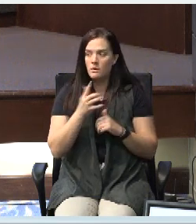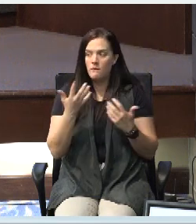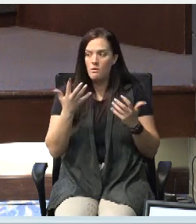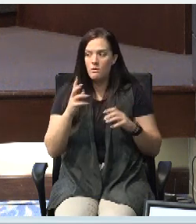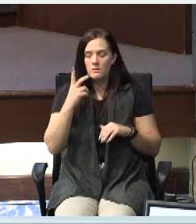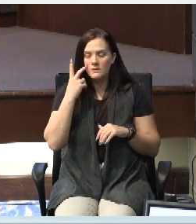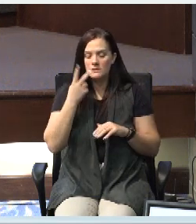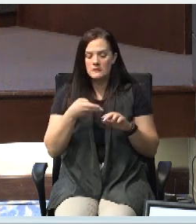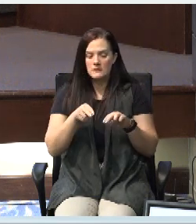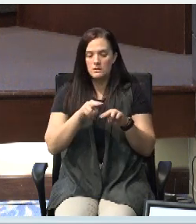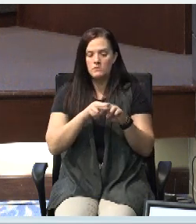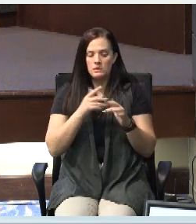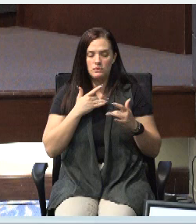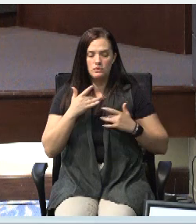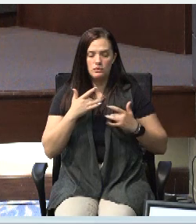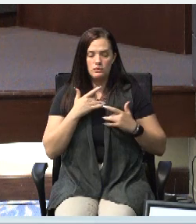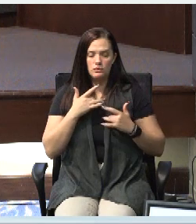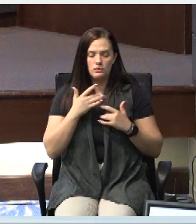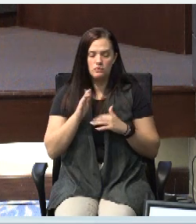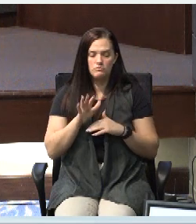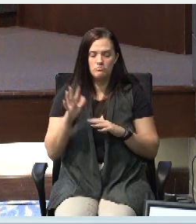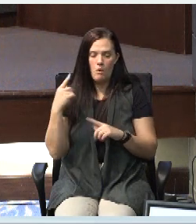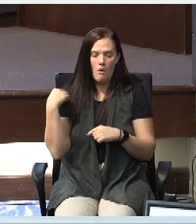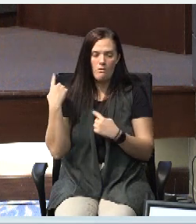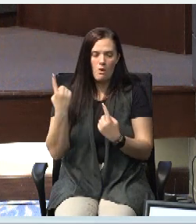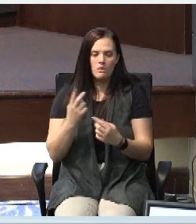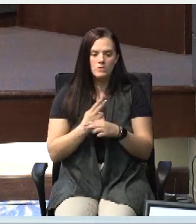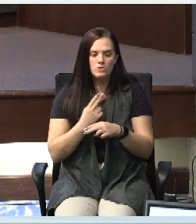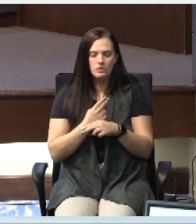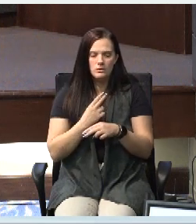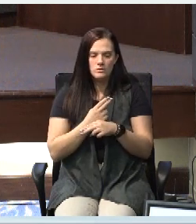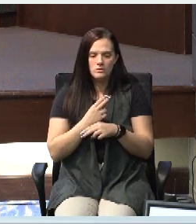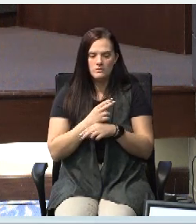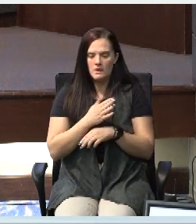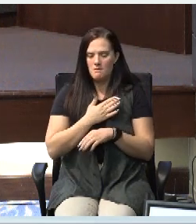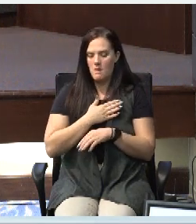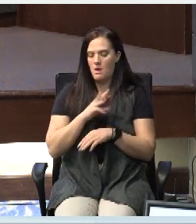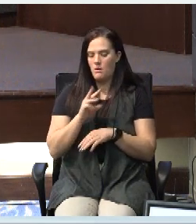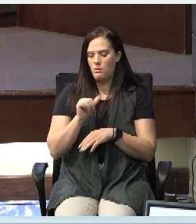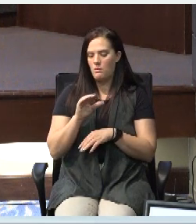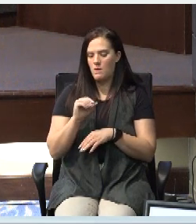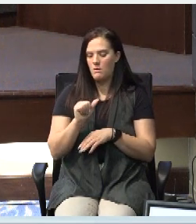already seen, an increase in concerns overall due to the ease of use of the MyWaco app.